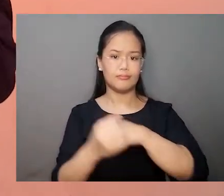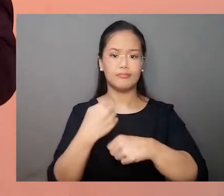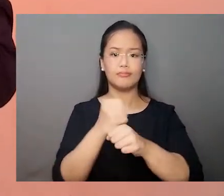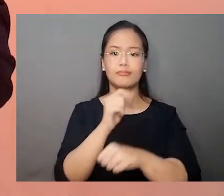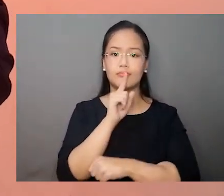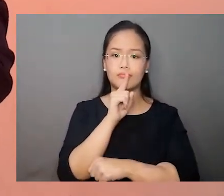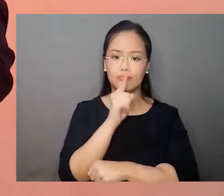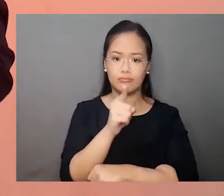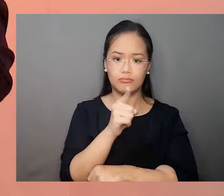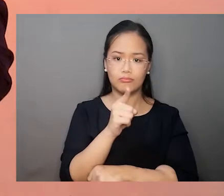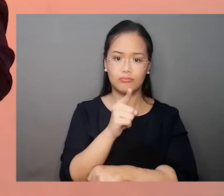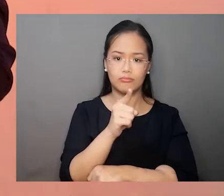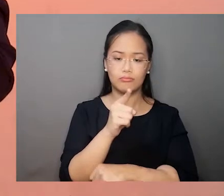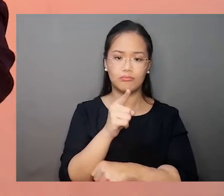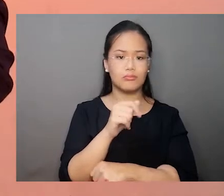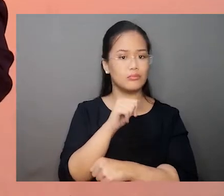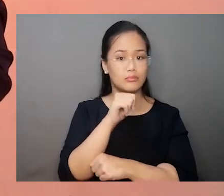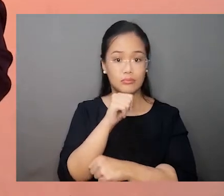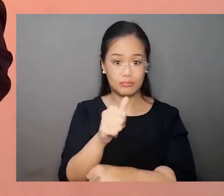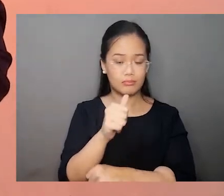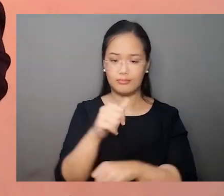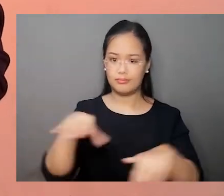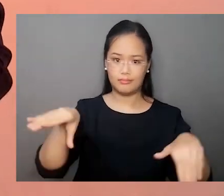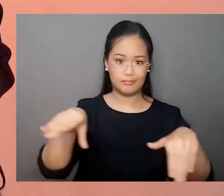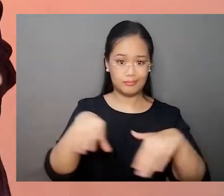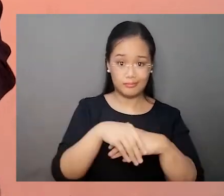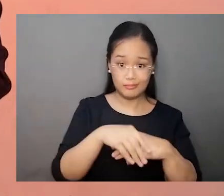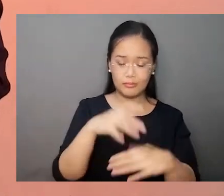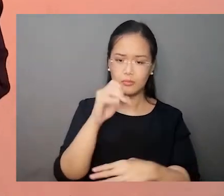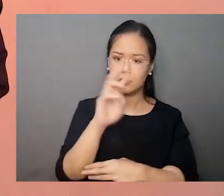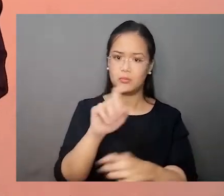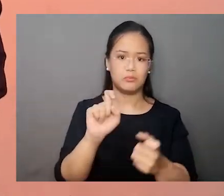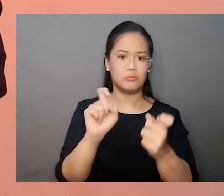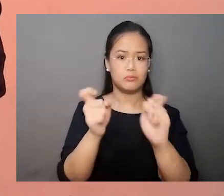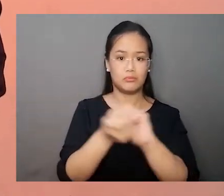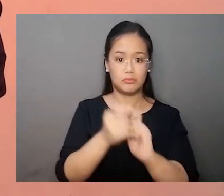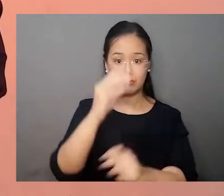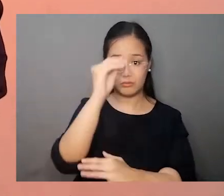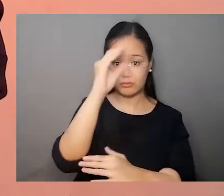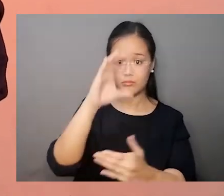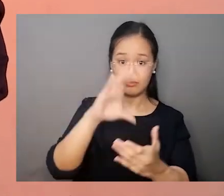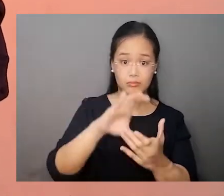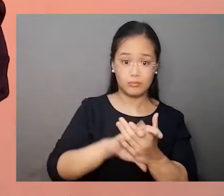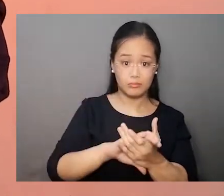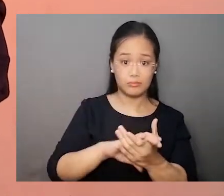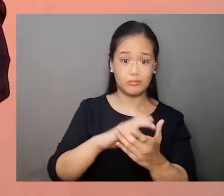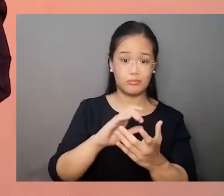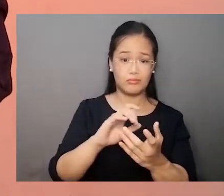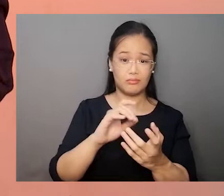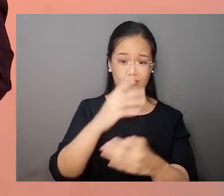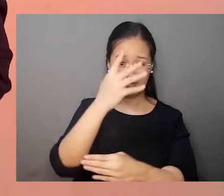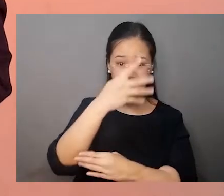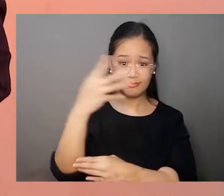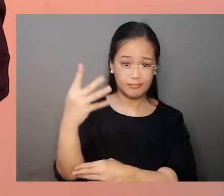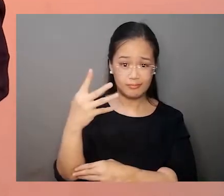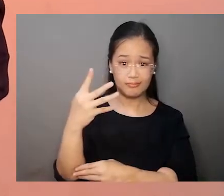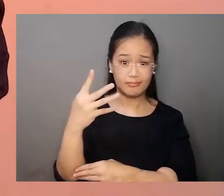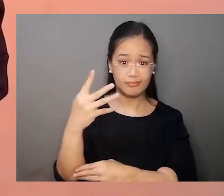that neither marriage to an alien nor change of nationality by the husband during marriage